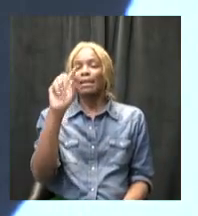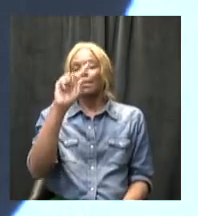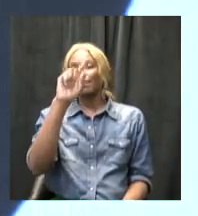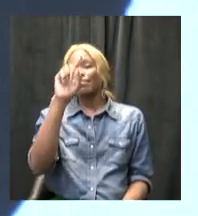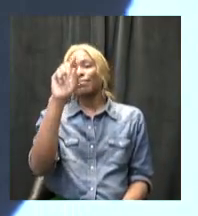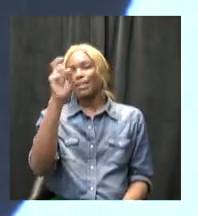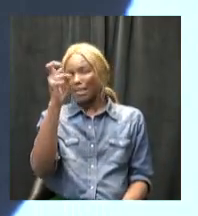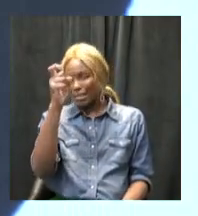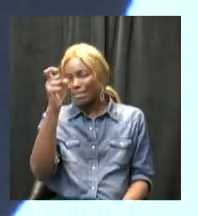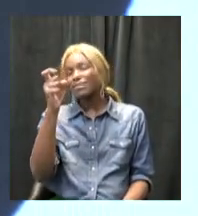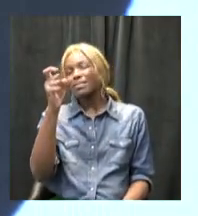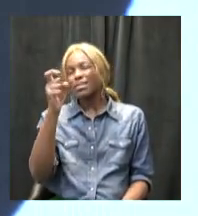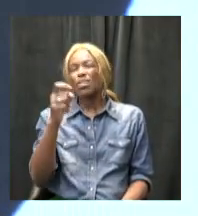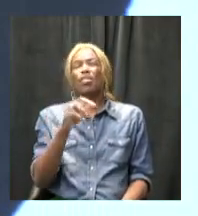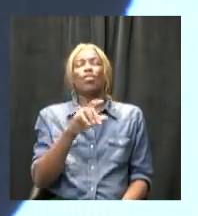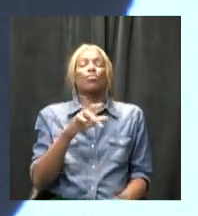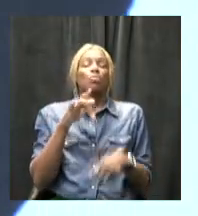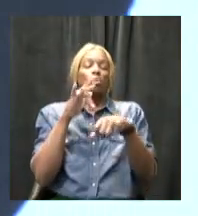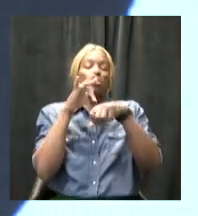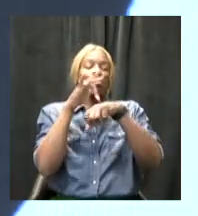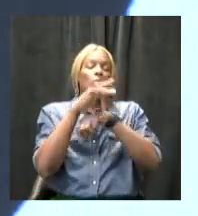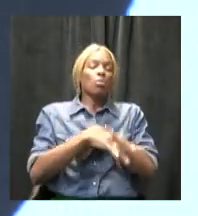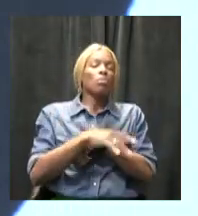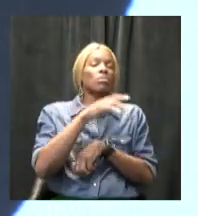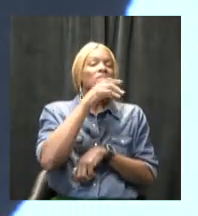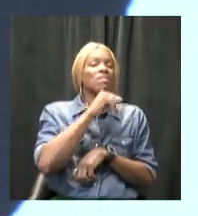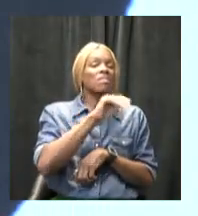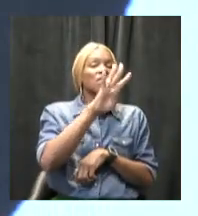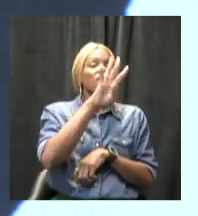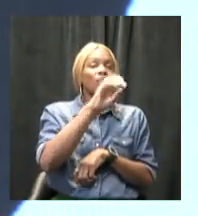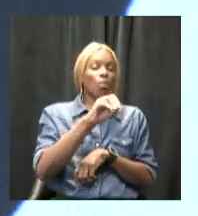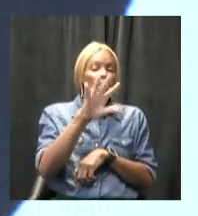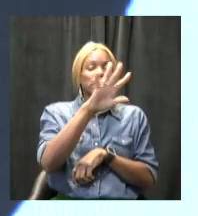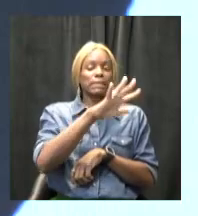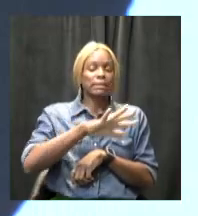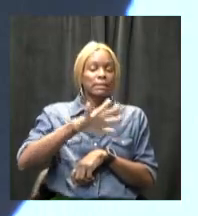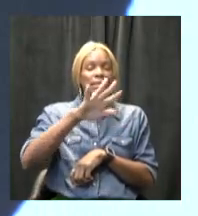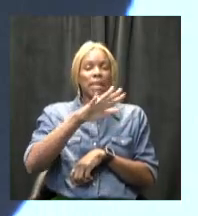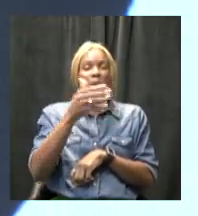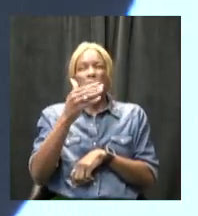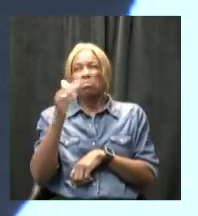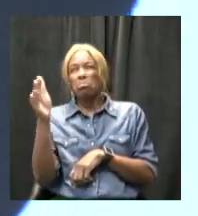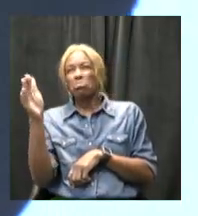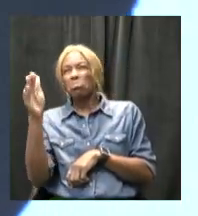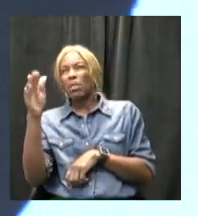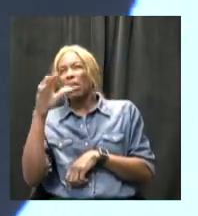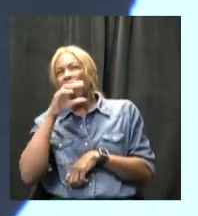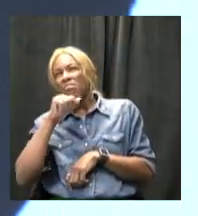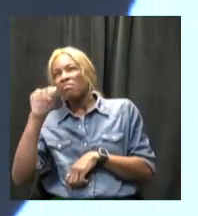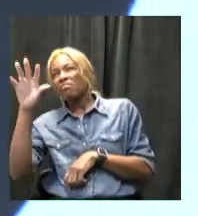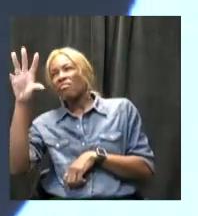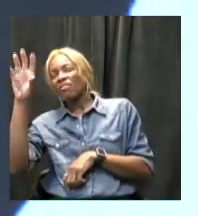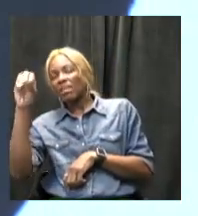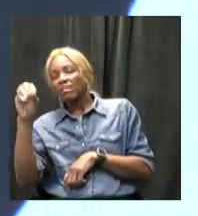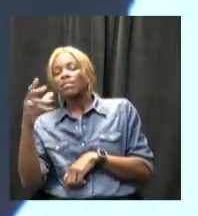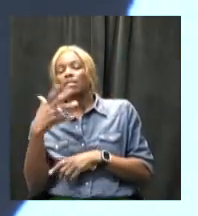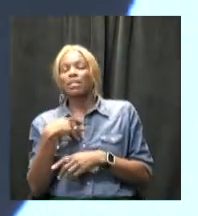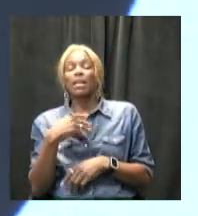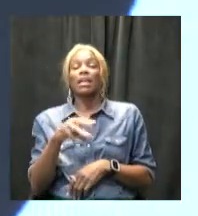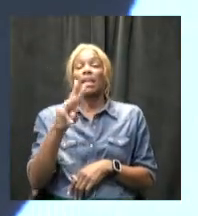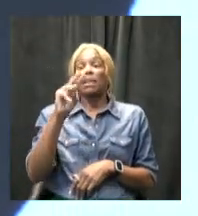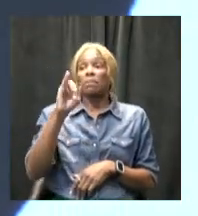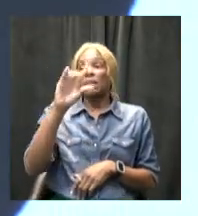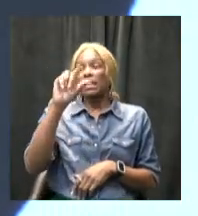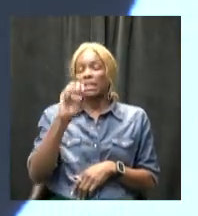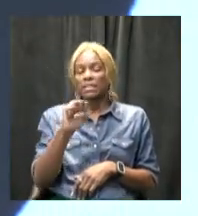in your early 40s to mid 50s. And then you've got after your Gen X, you've then got millennials,